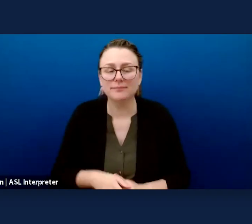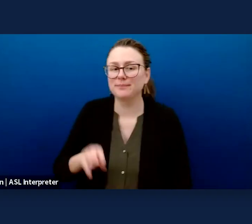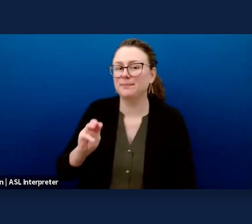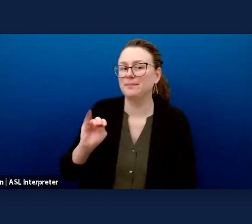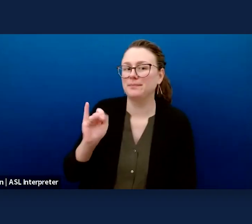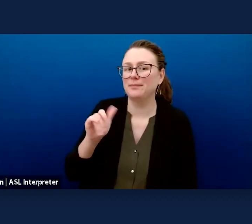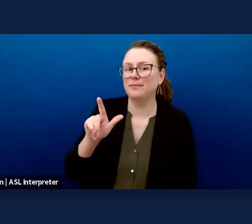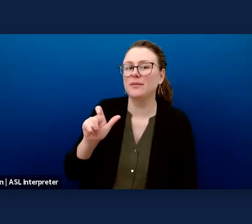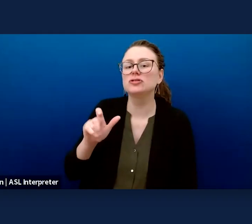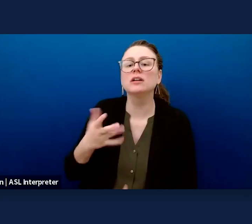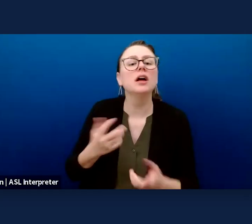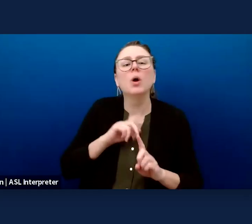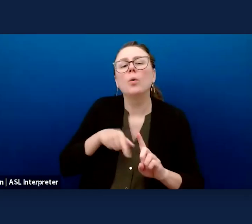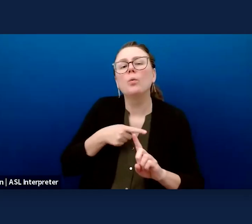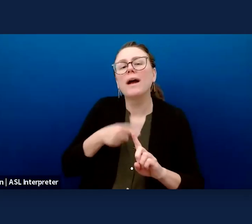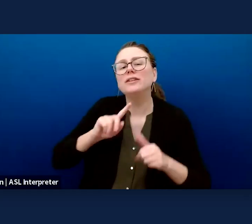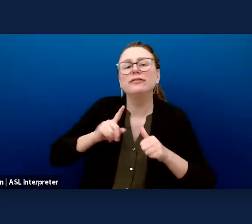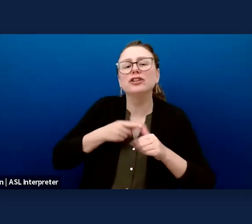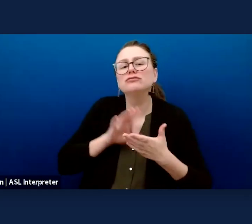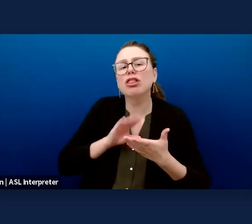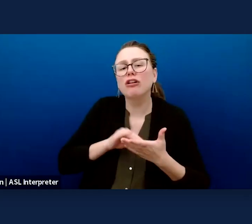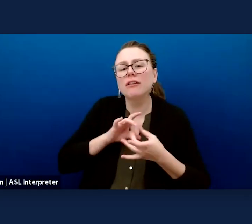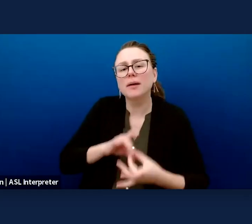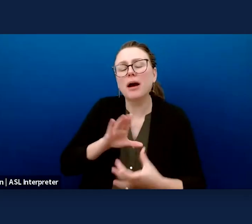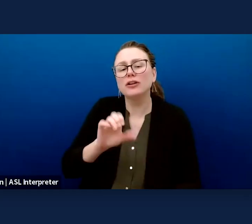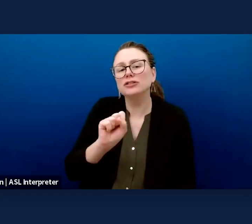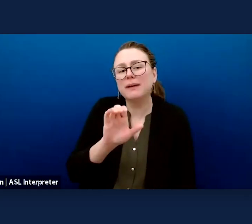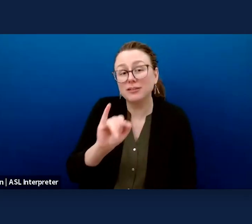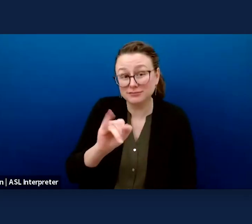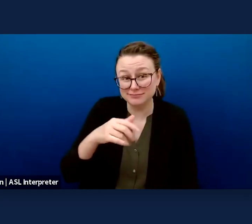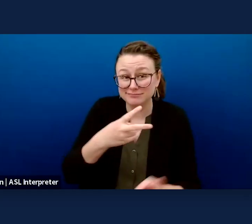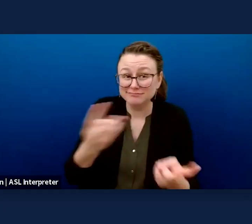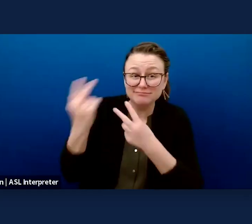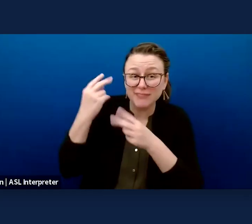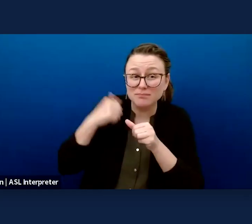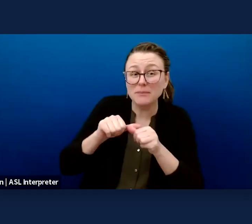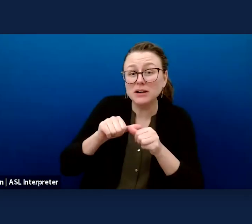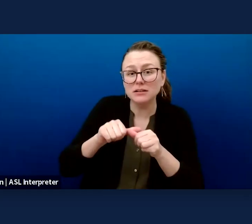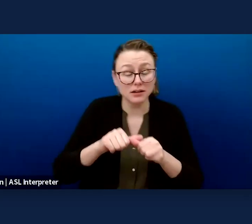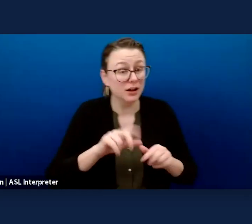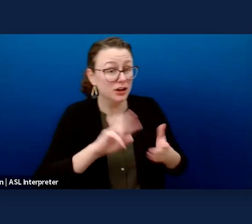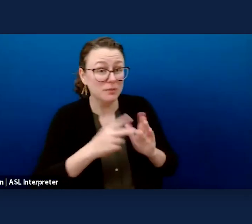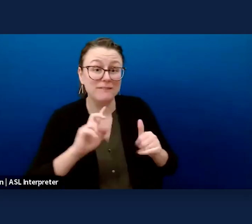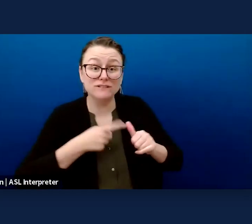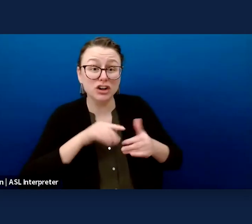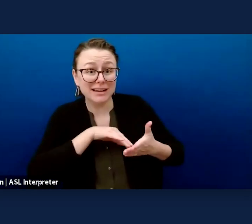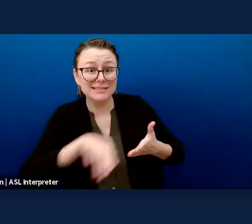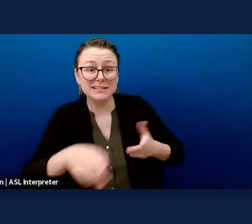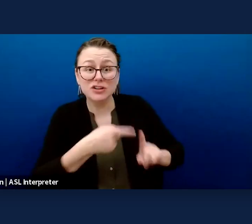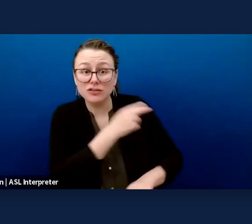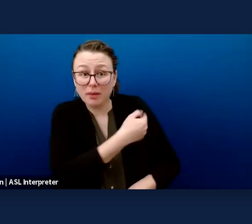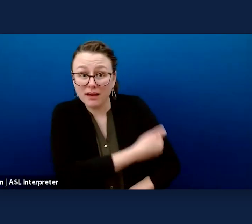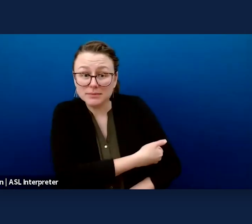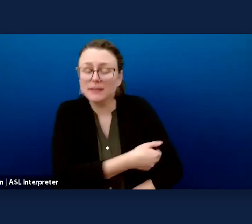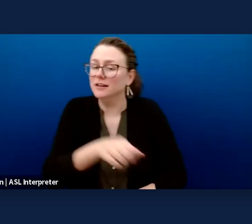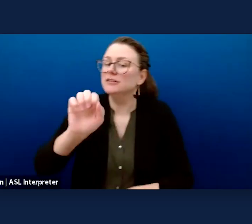when you were learning about your spinal cord injury, if you can remember 20 years ago, Like and when I was first discharged? right,